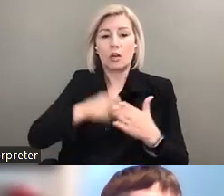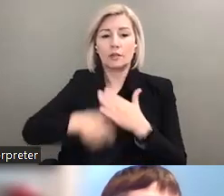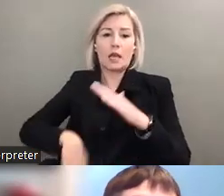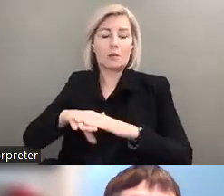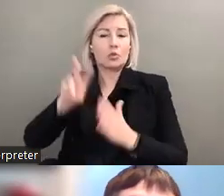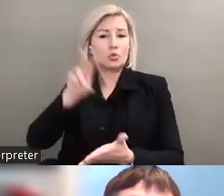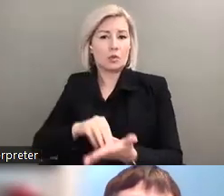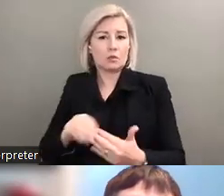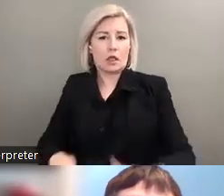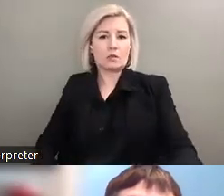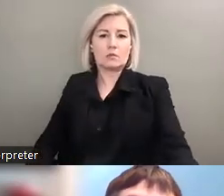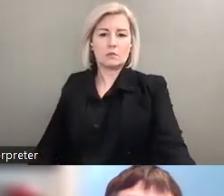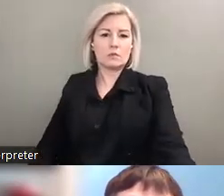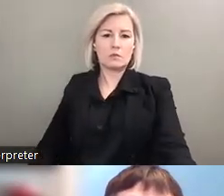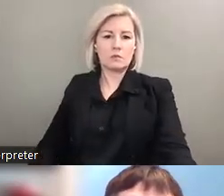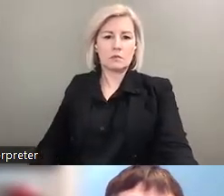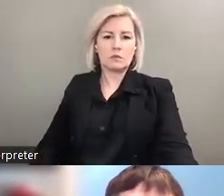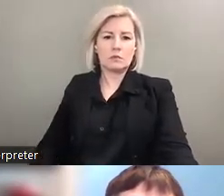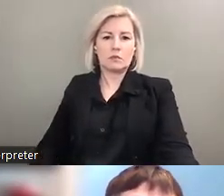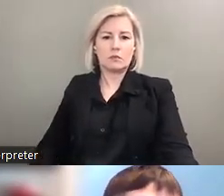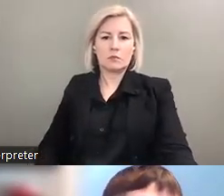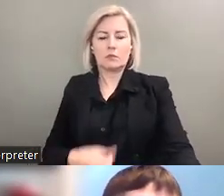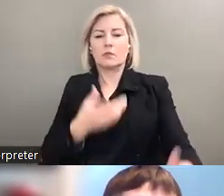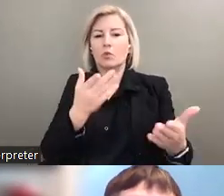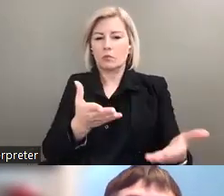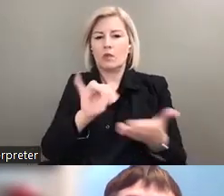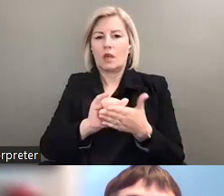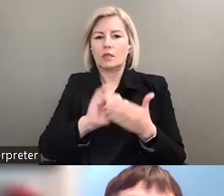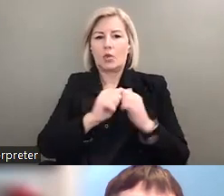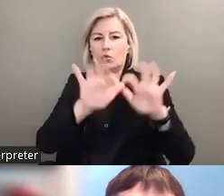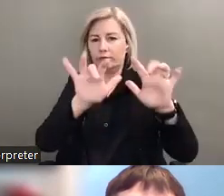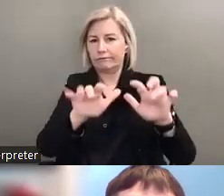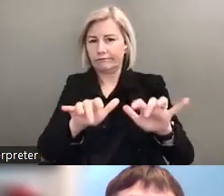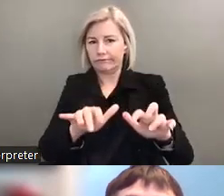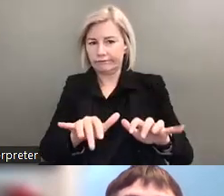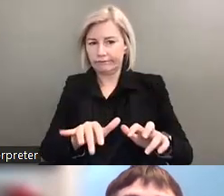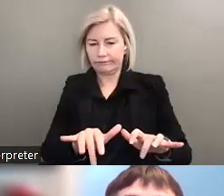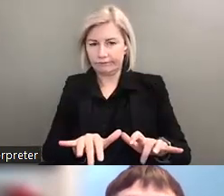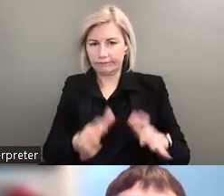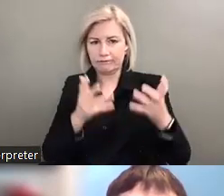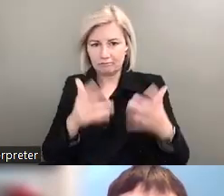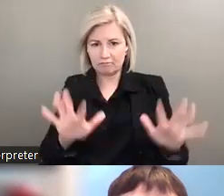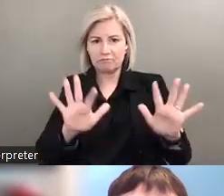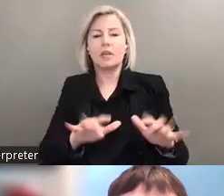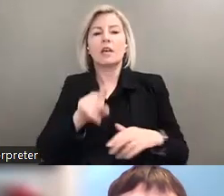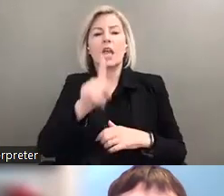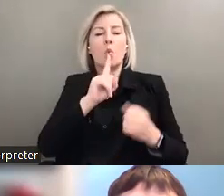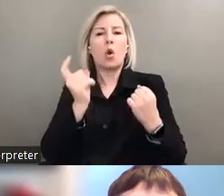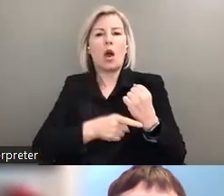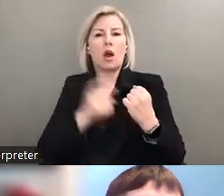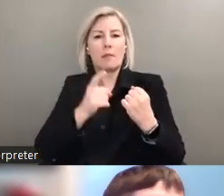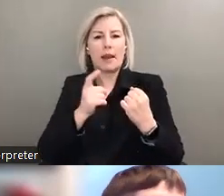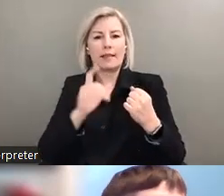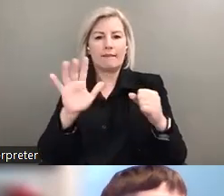$2,000. Here's where you enter your expenses for the project. Once you've done that, the form will auto-populate down